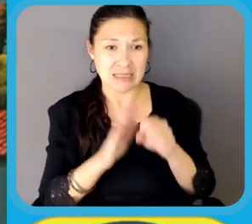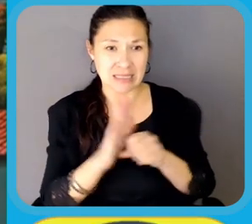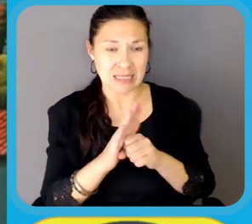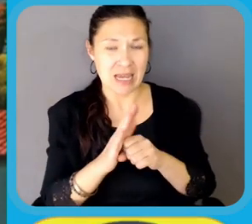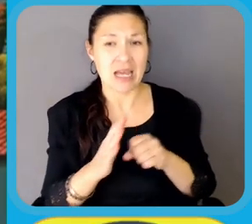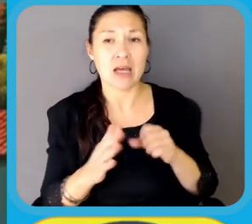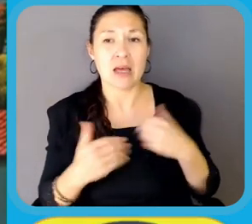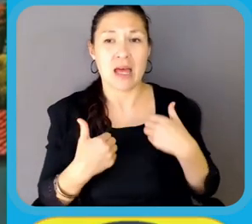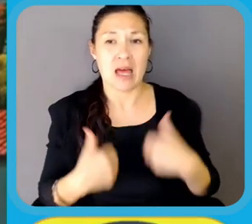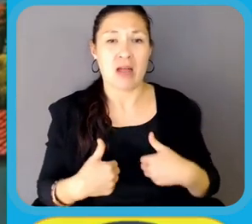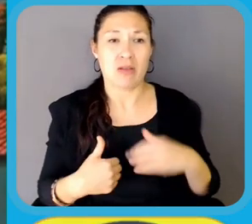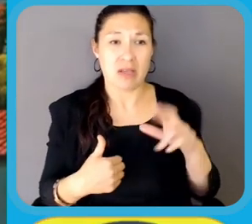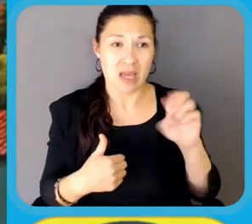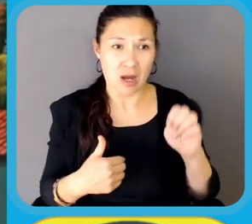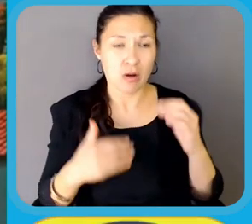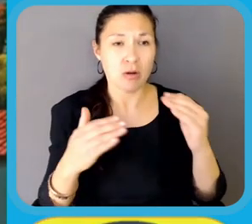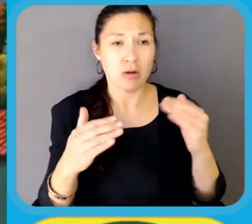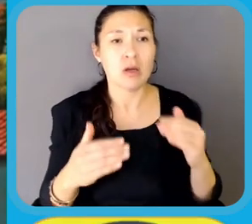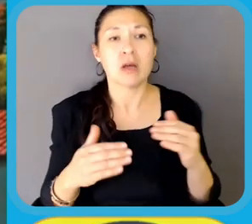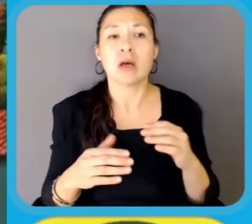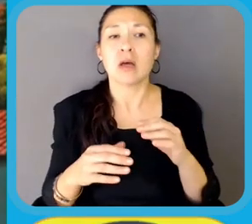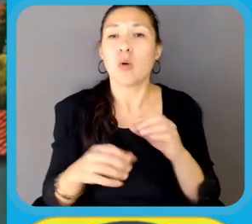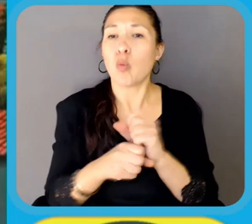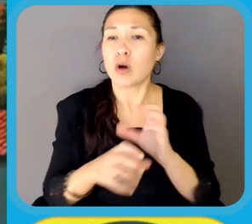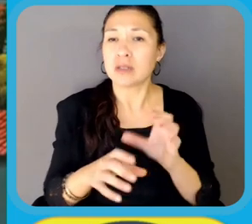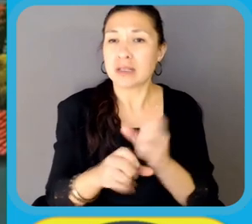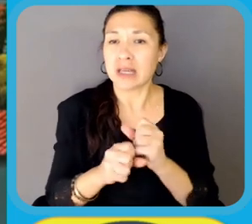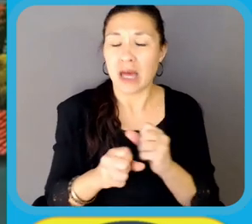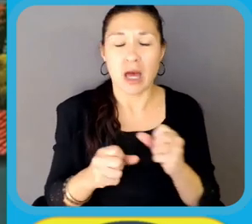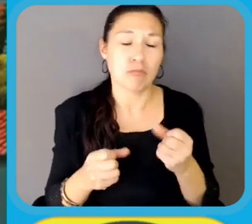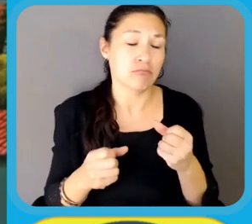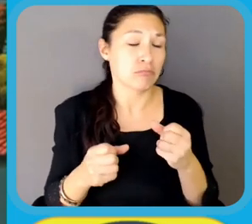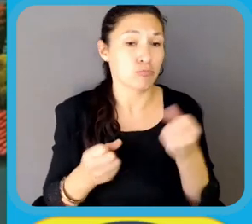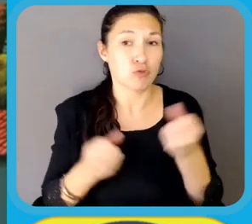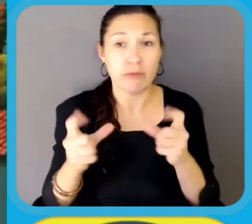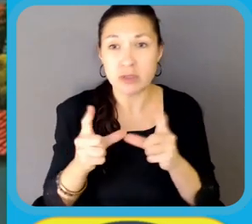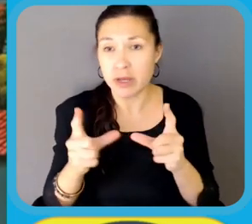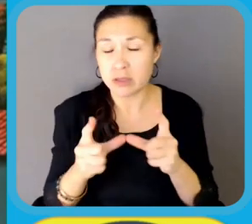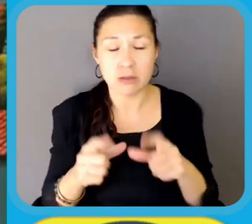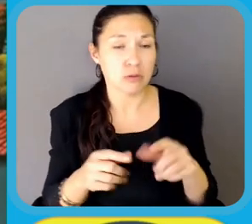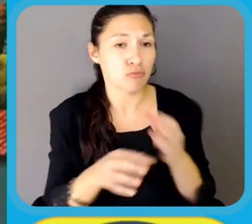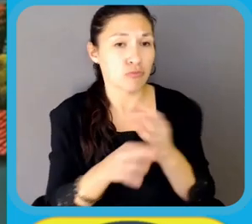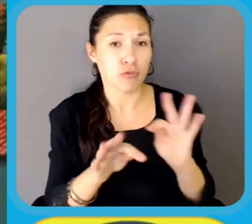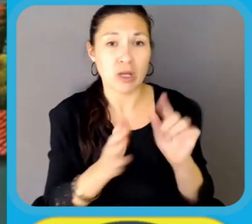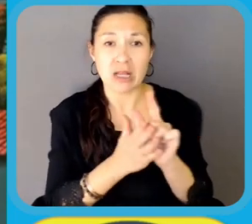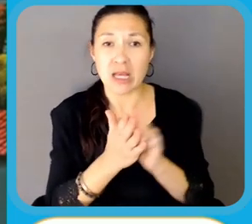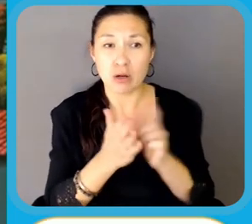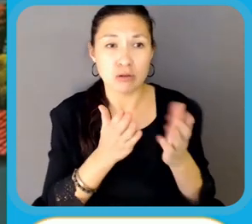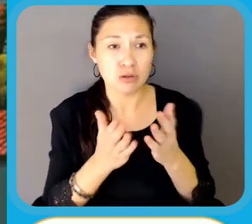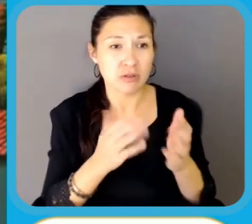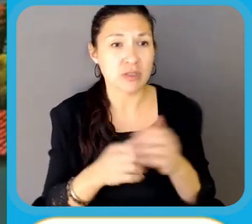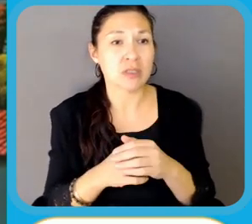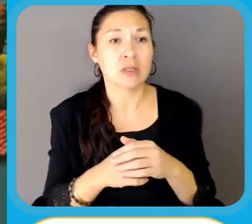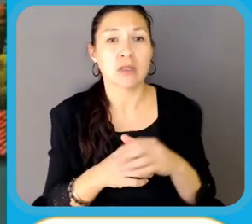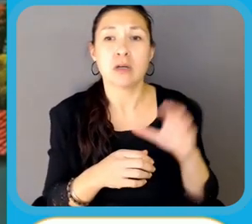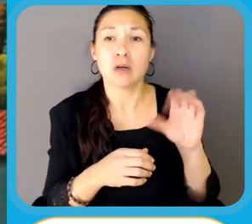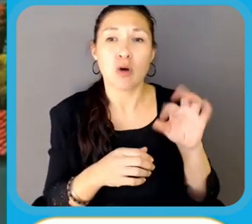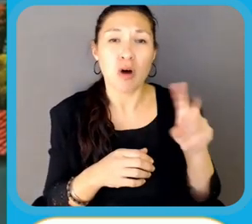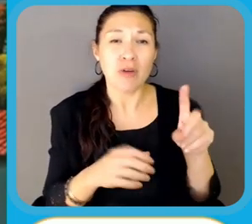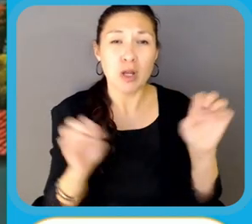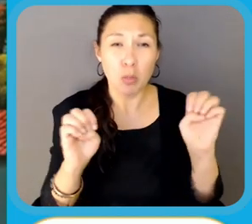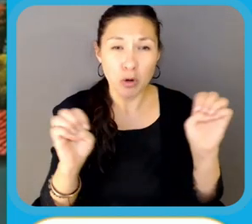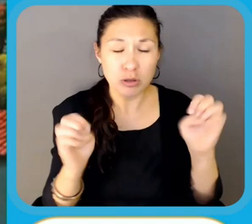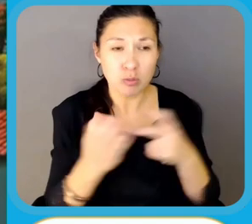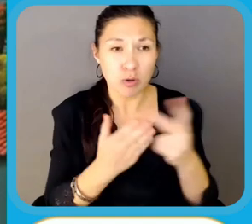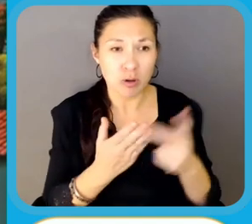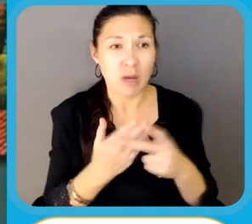driver's license, free legal services, COVID emergency relief programs, and the earned income tax credit. This was accomplished